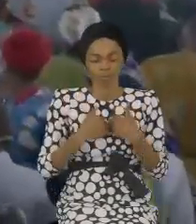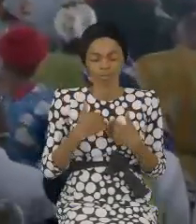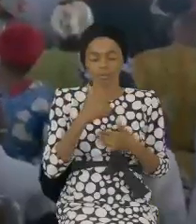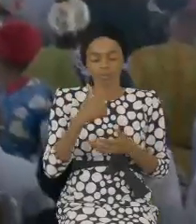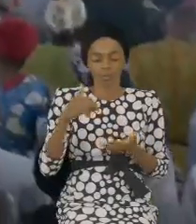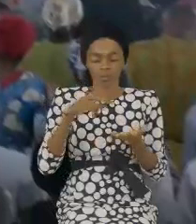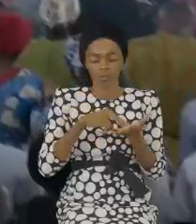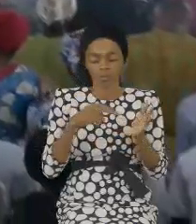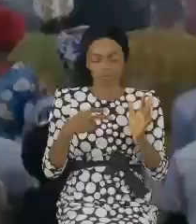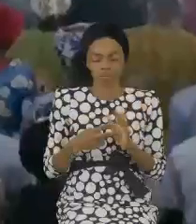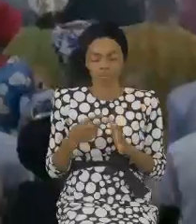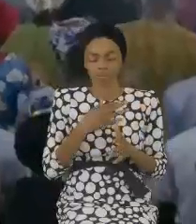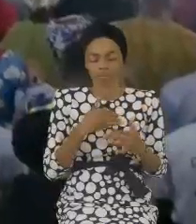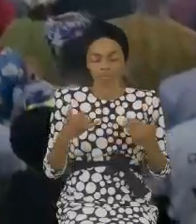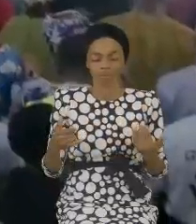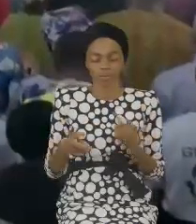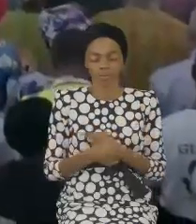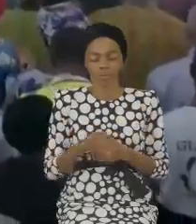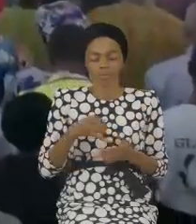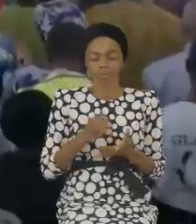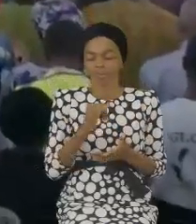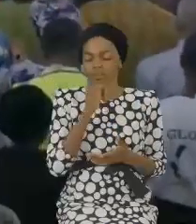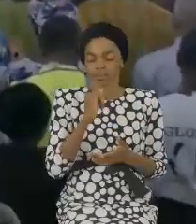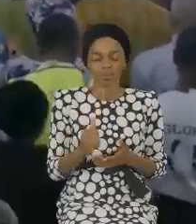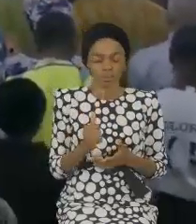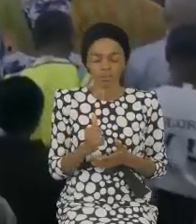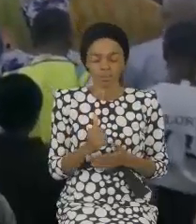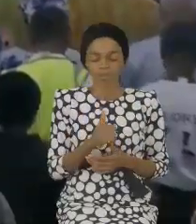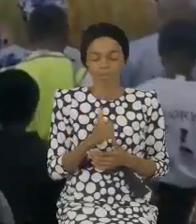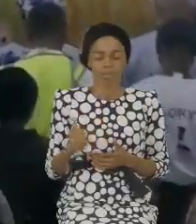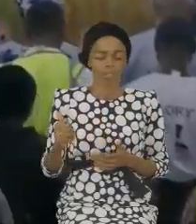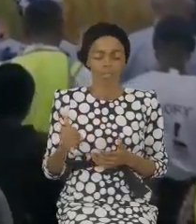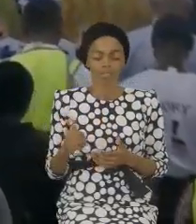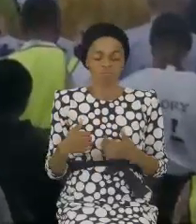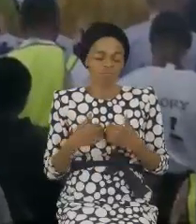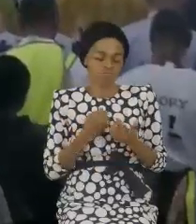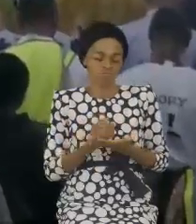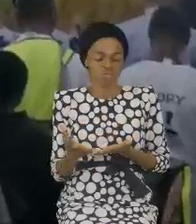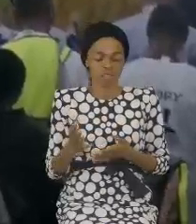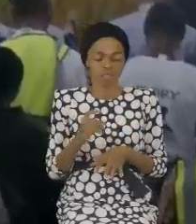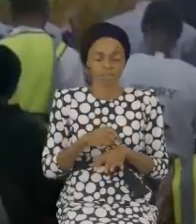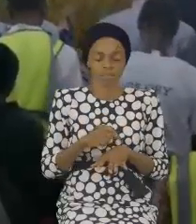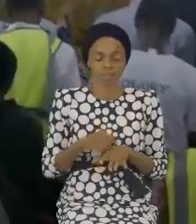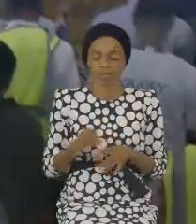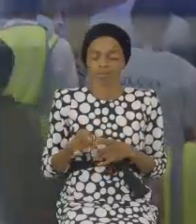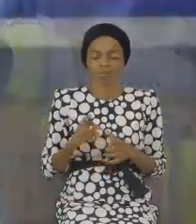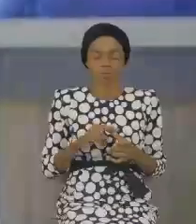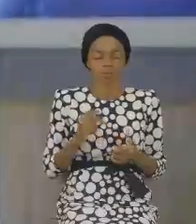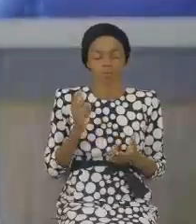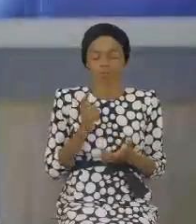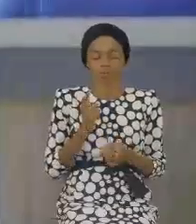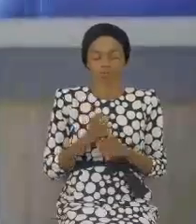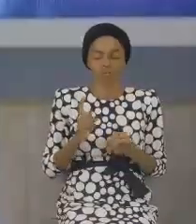purpose. And today is not just a passing time, just to fulfill